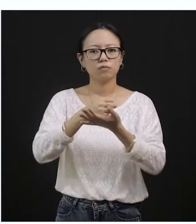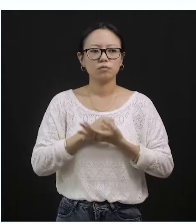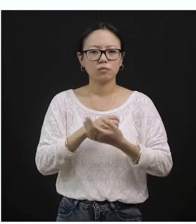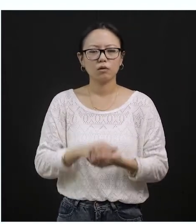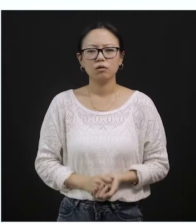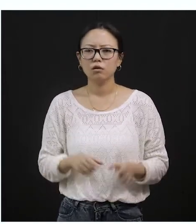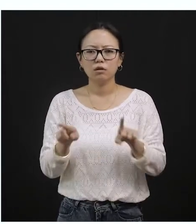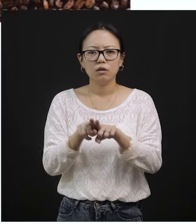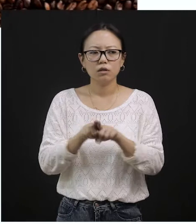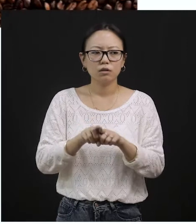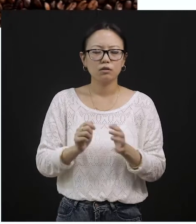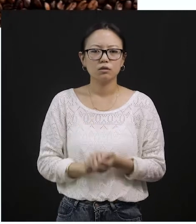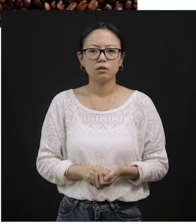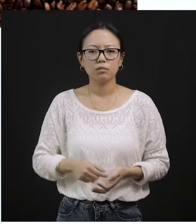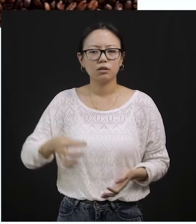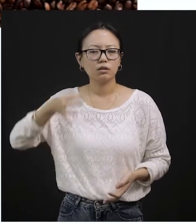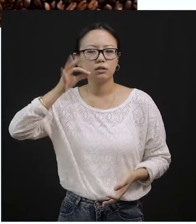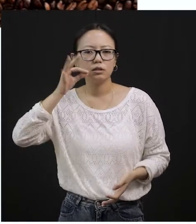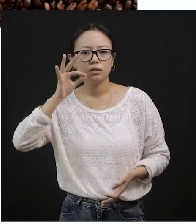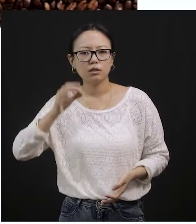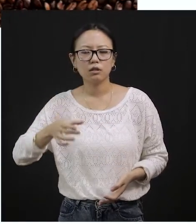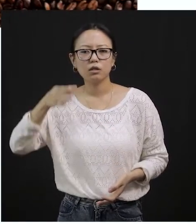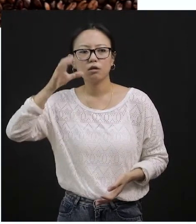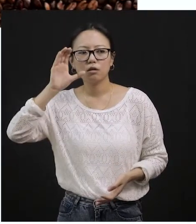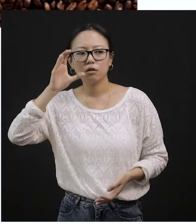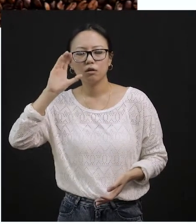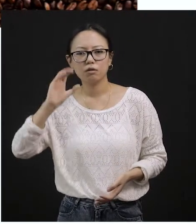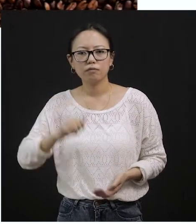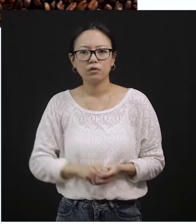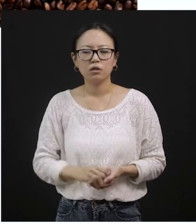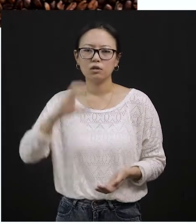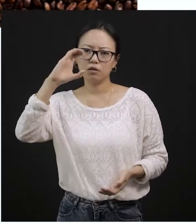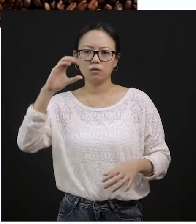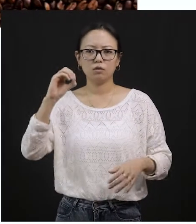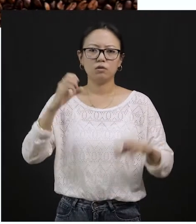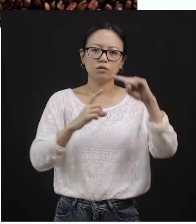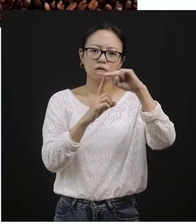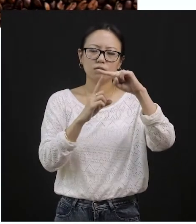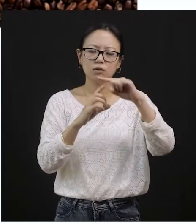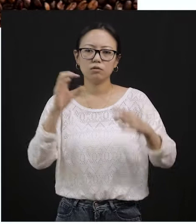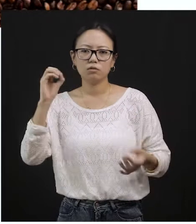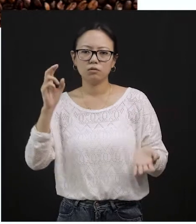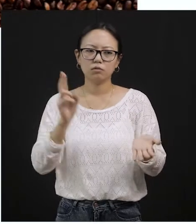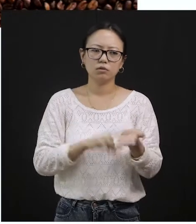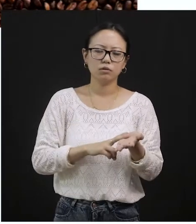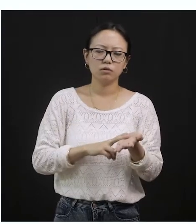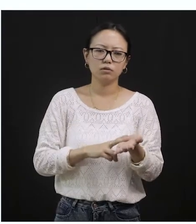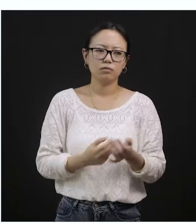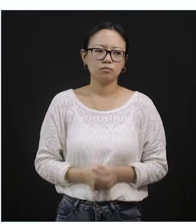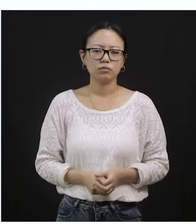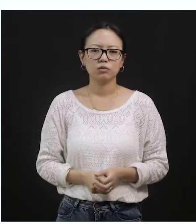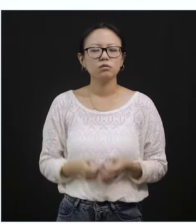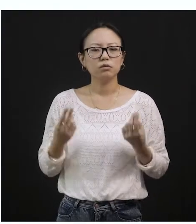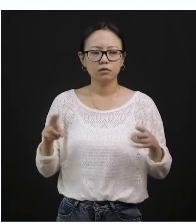then cotton, and also coffee. So these are what are called cash crops, and also we get cash crops